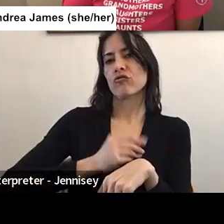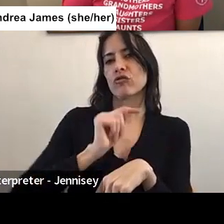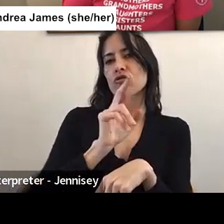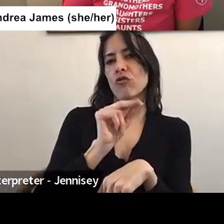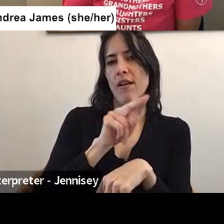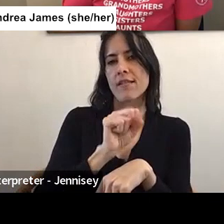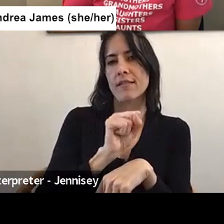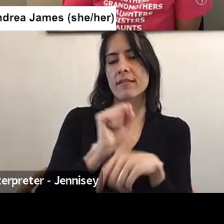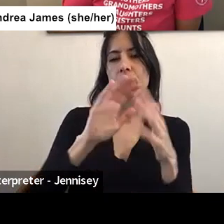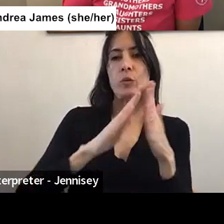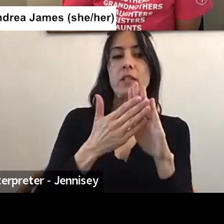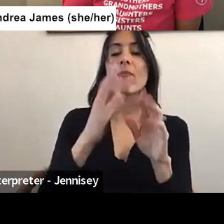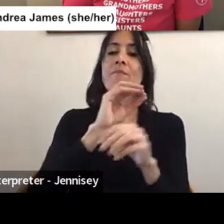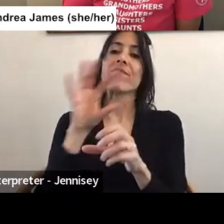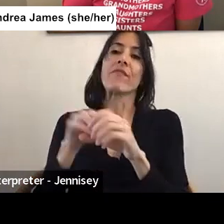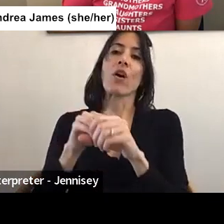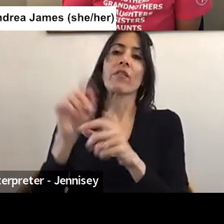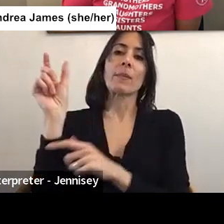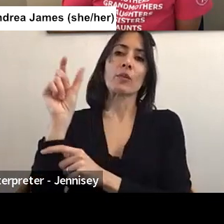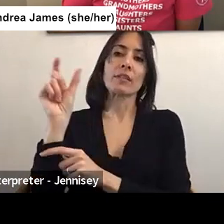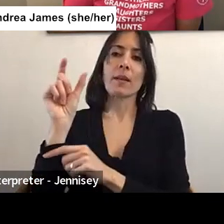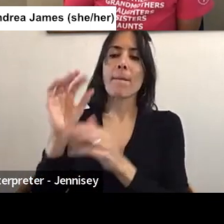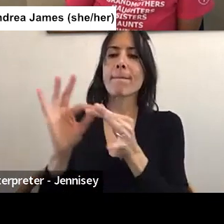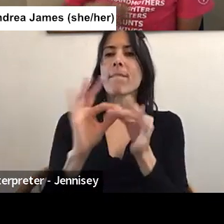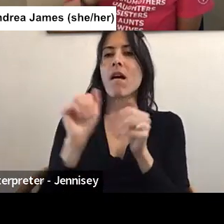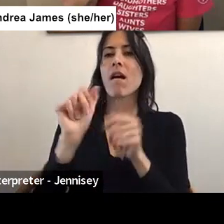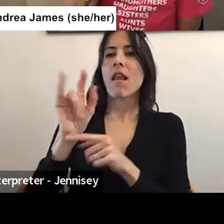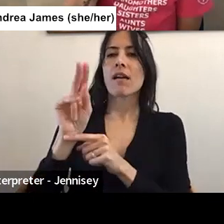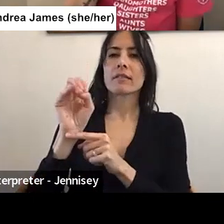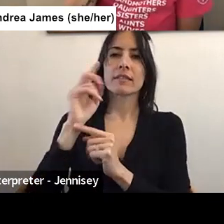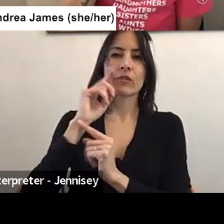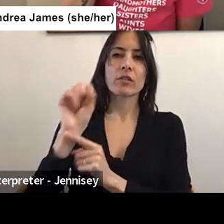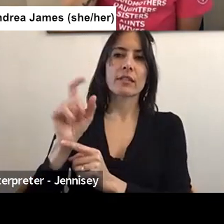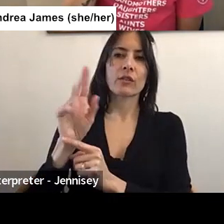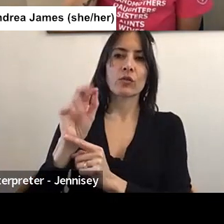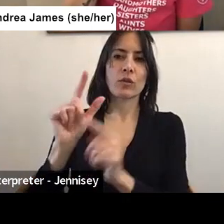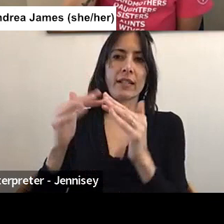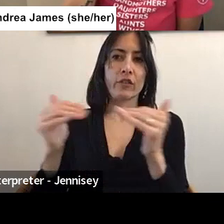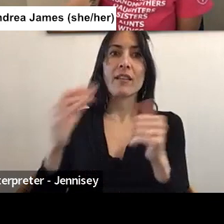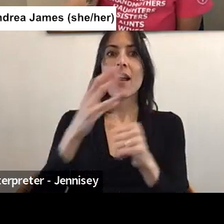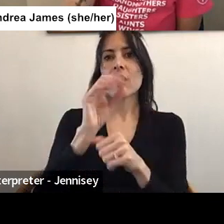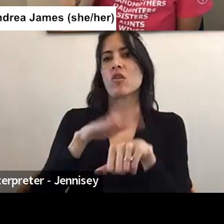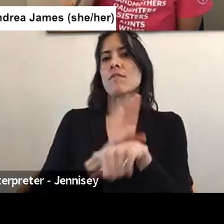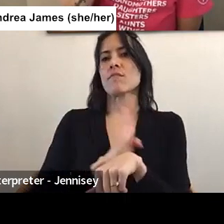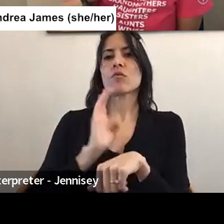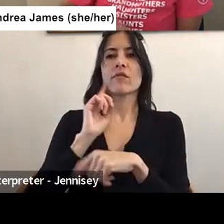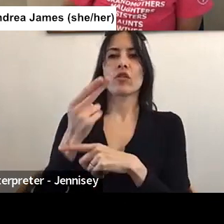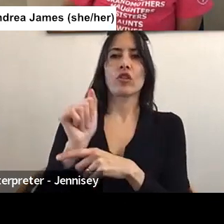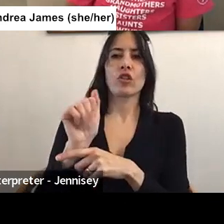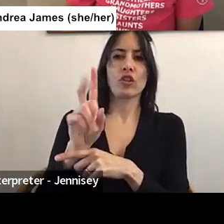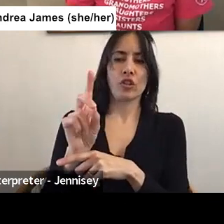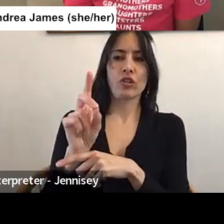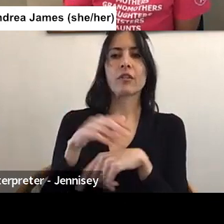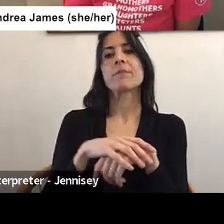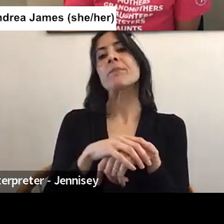Muslim Alliance for Sexual and Gender Diversity and the board of HERD. And with his long-term collaborator, Pooja Gehi,